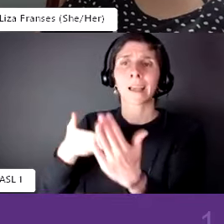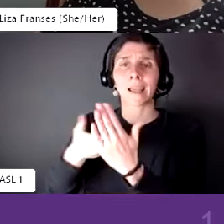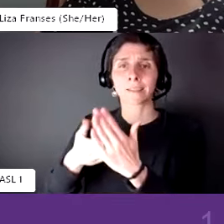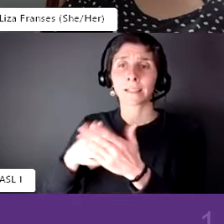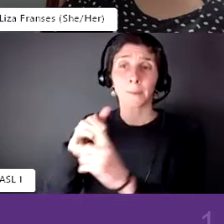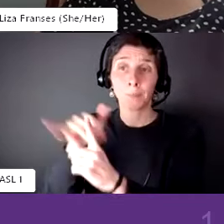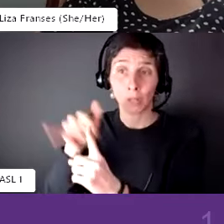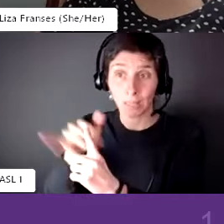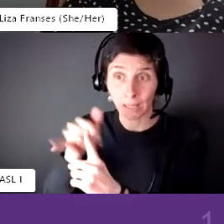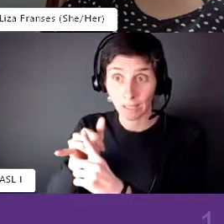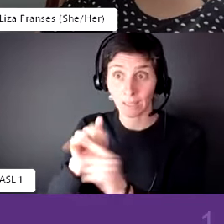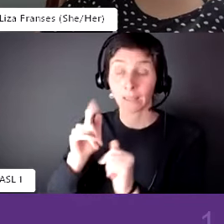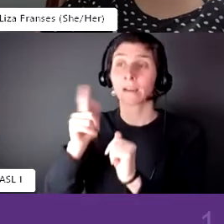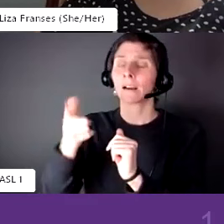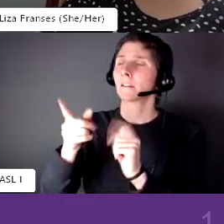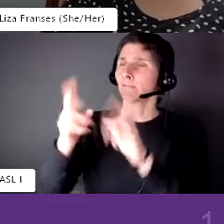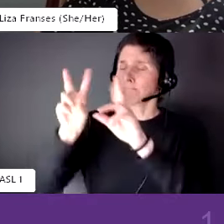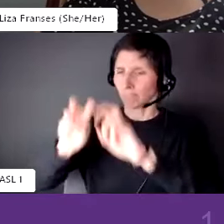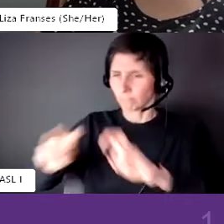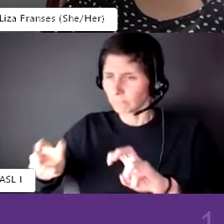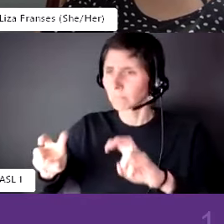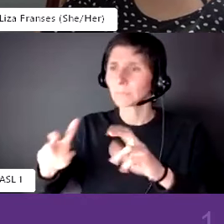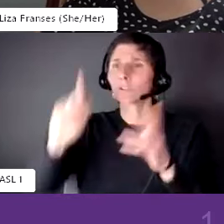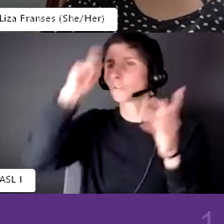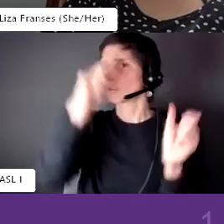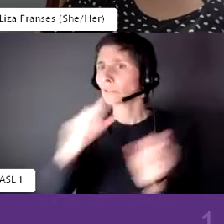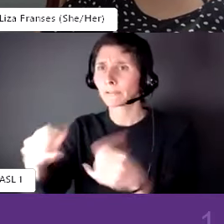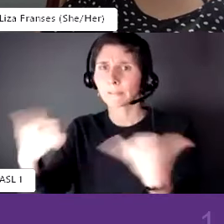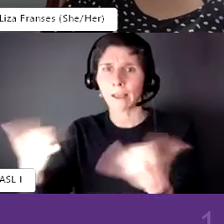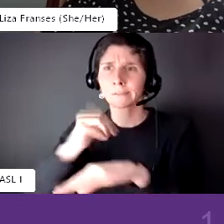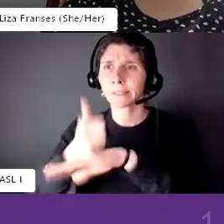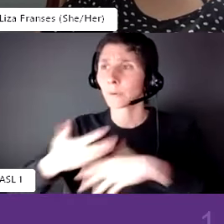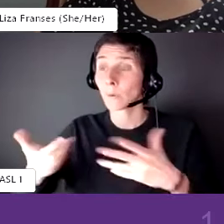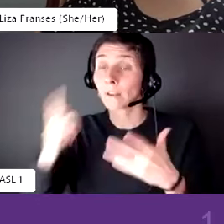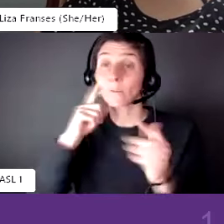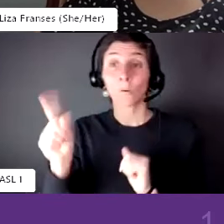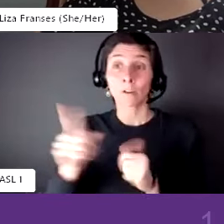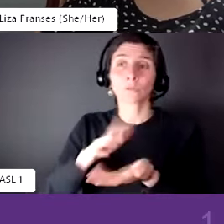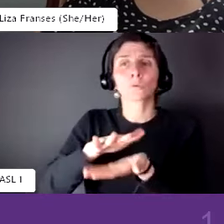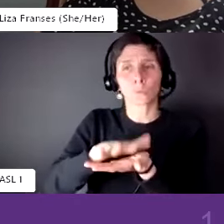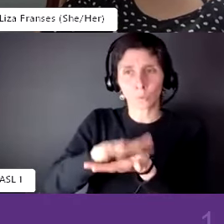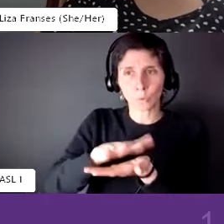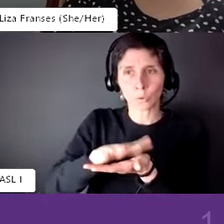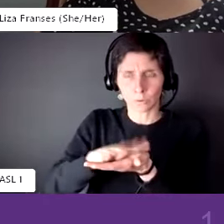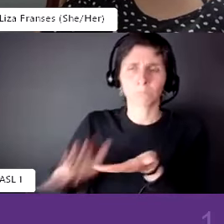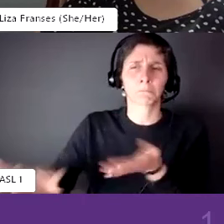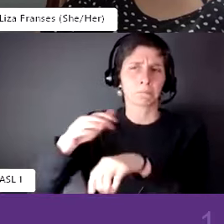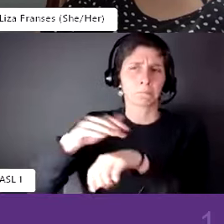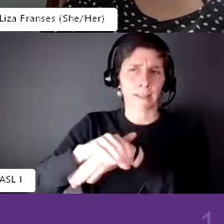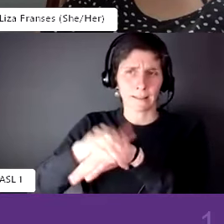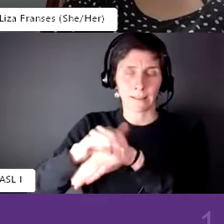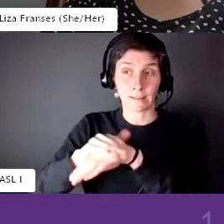to assess what anti-bullying strategies were being implemented in school or by schools in England.